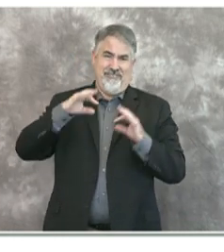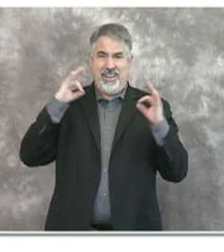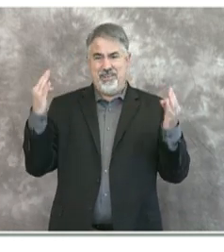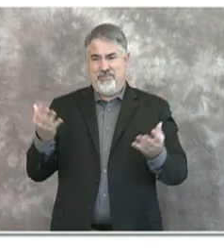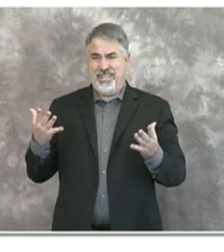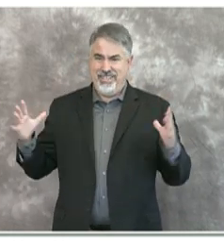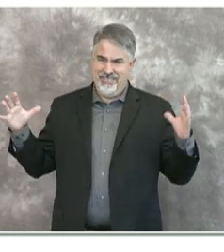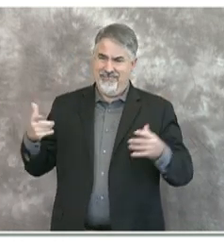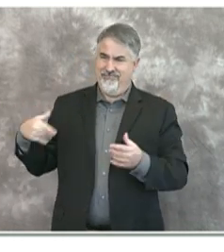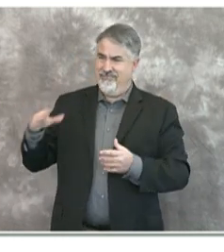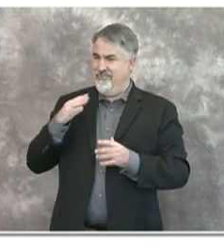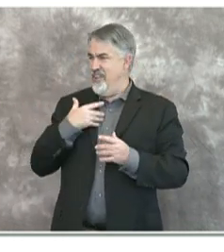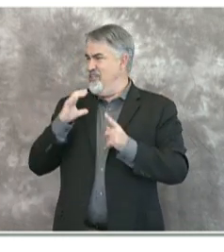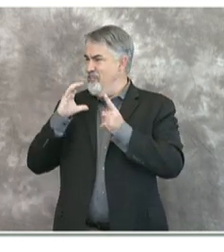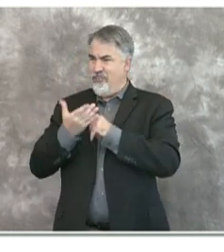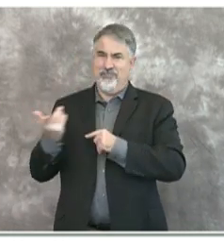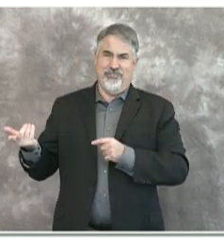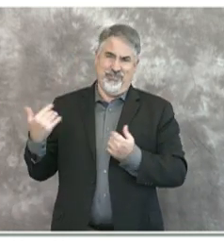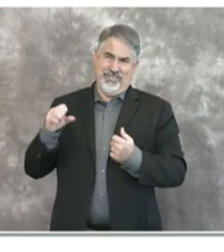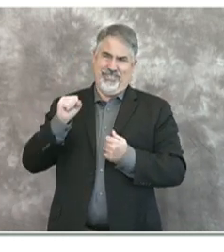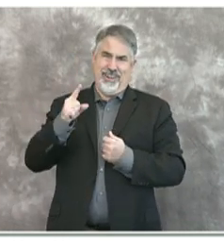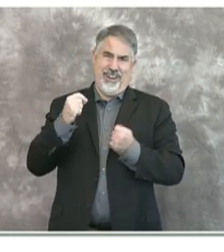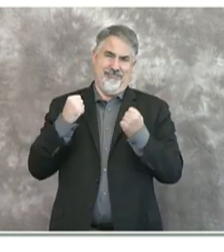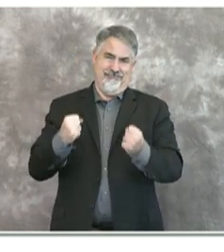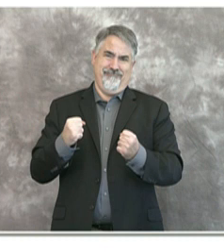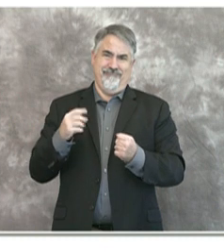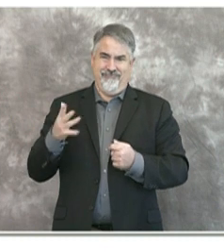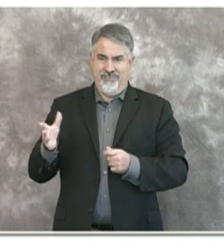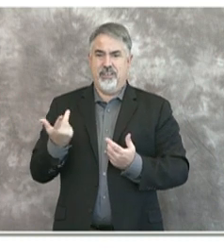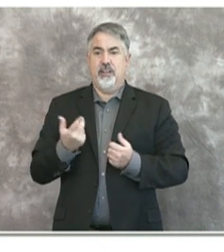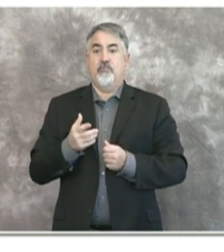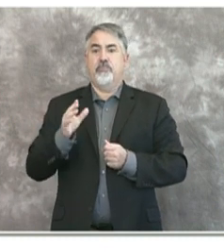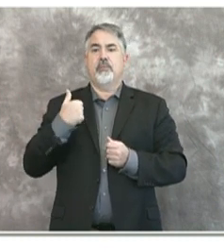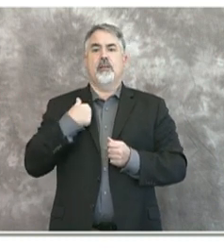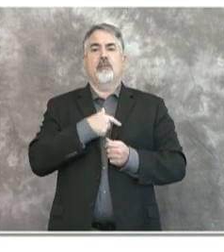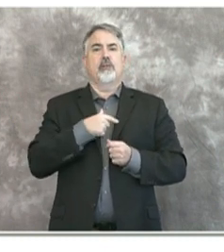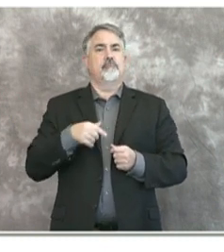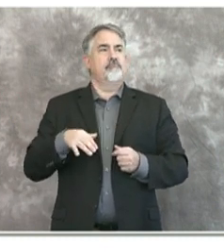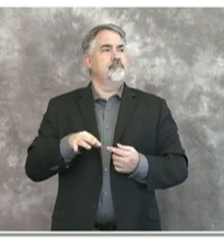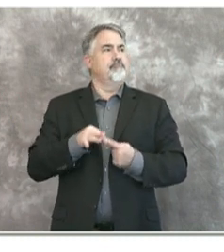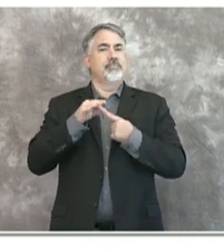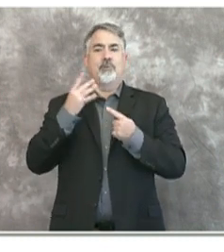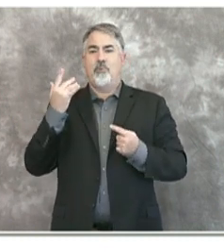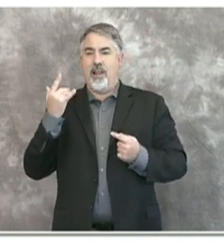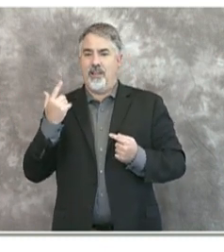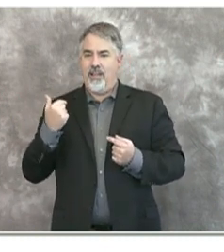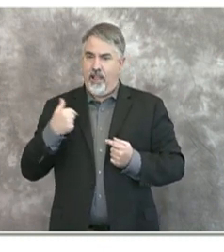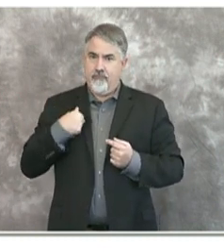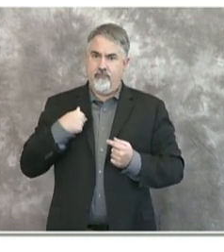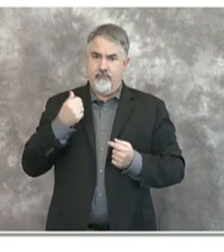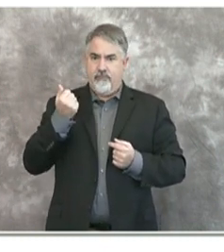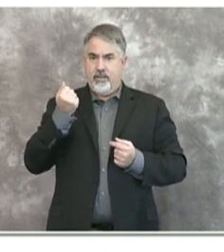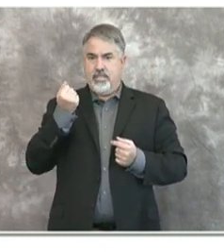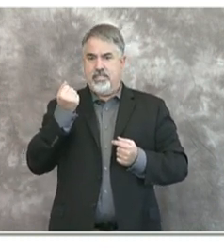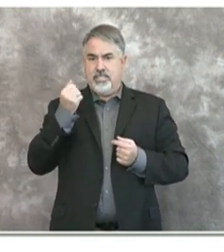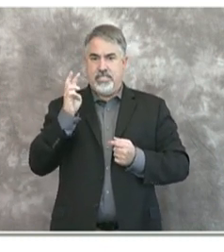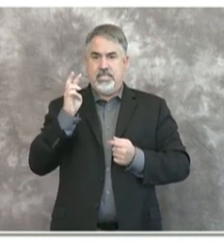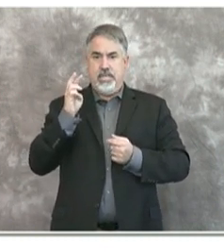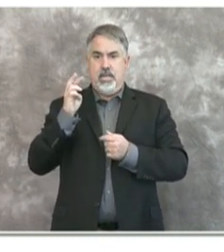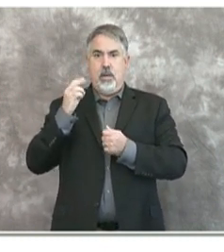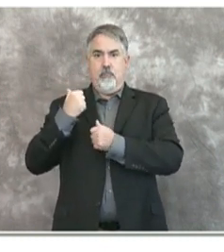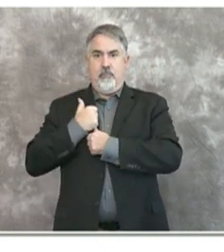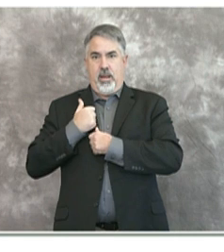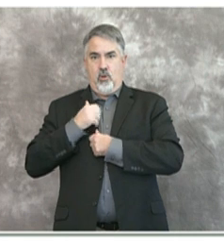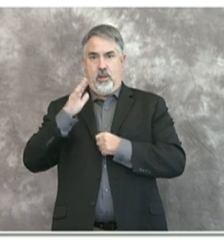culture, a part of our economy, a part of what makes us unique and special. We have 16 military installations here in San Diego